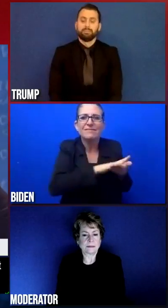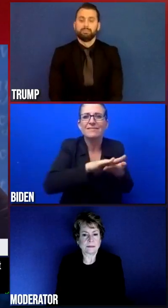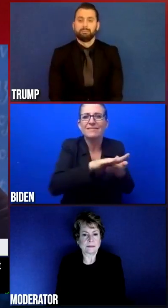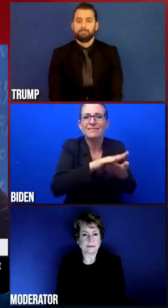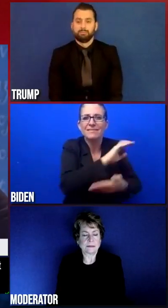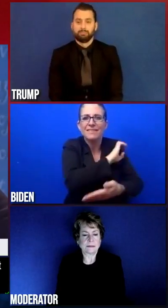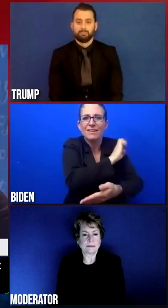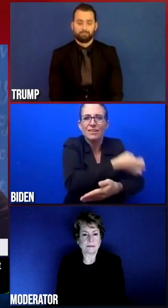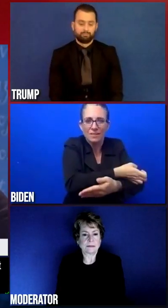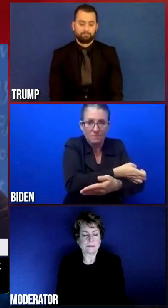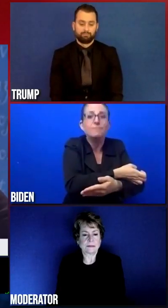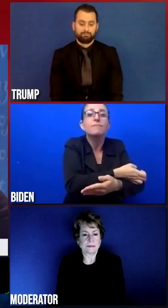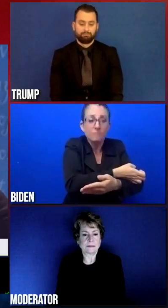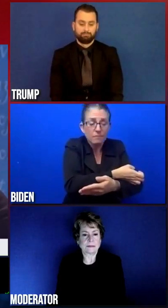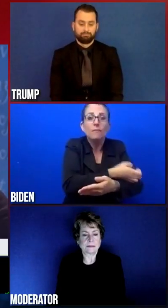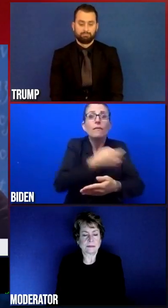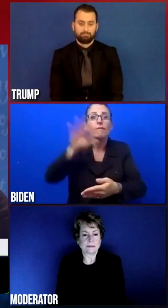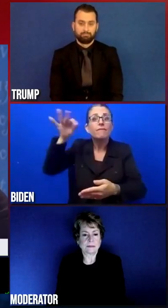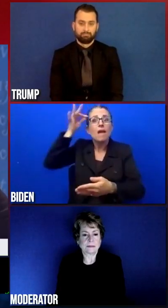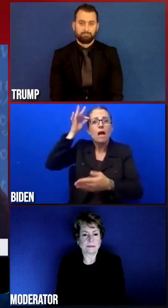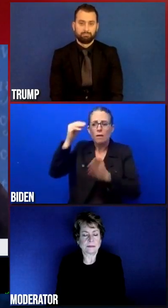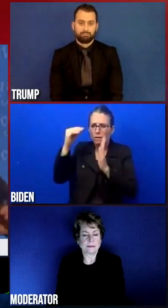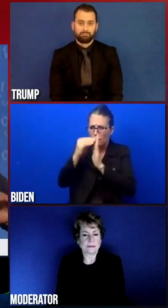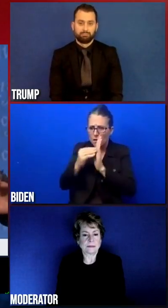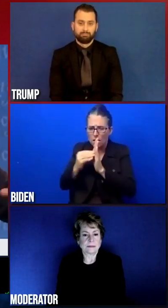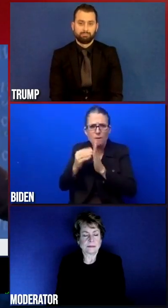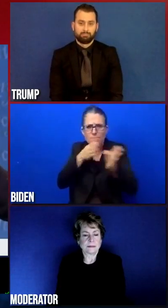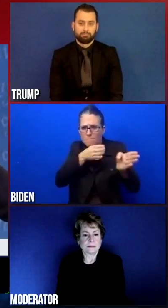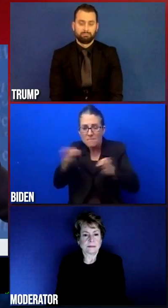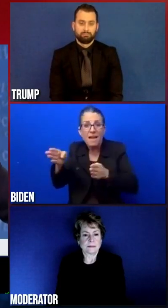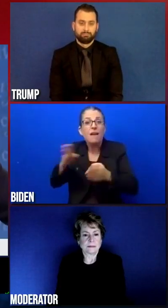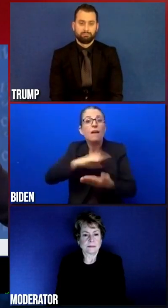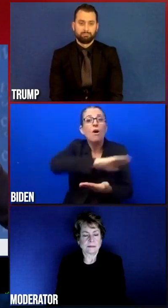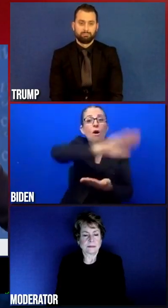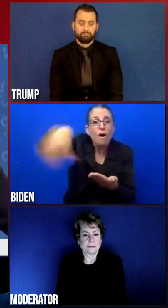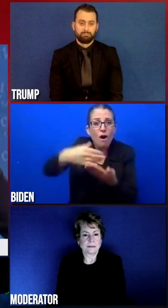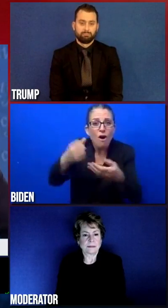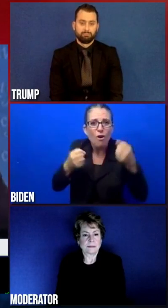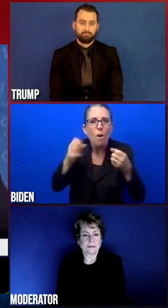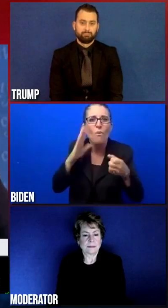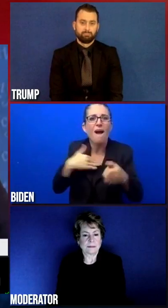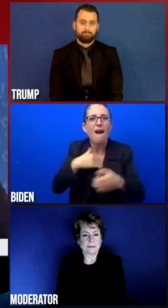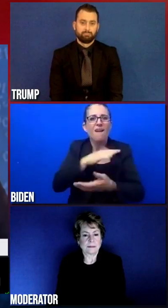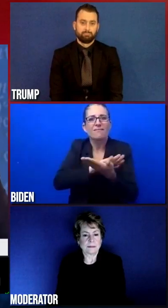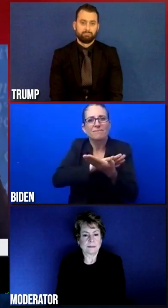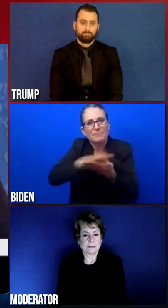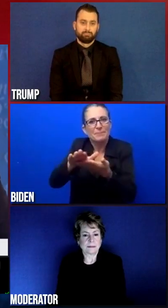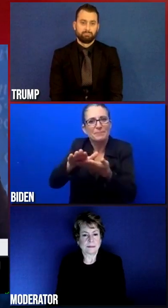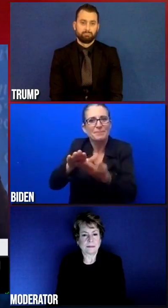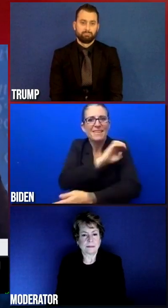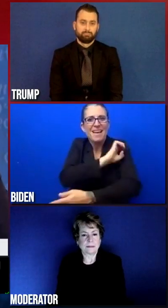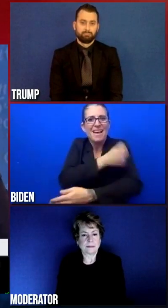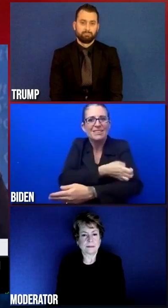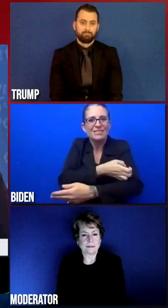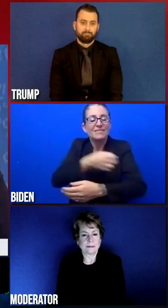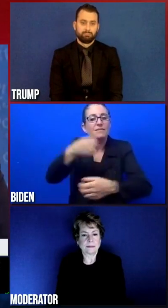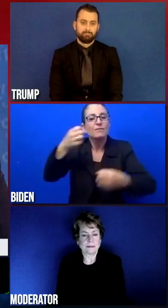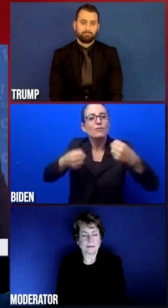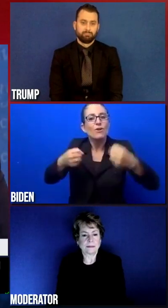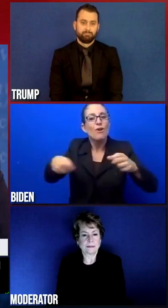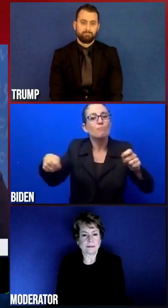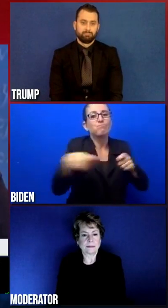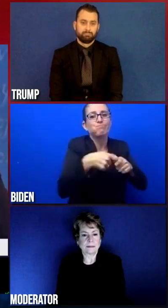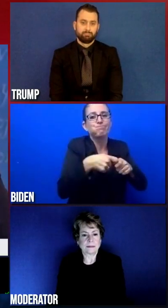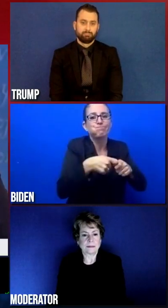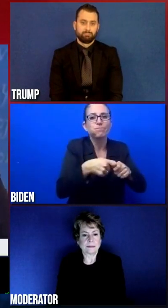put 500,000 charging stations and all of the highways that we're going to be building in the future. We're going to build an economy that,